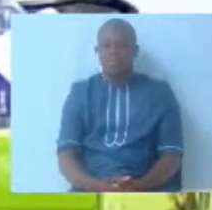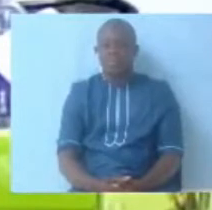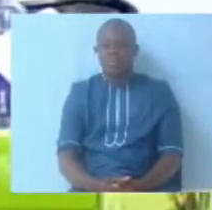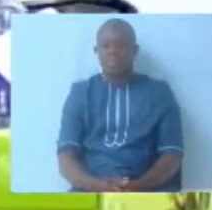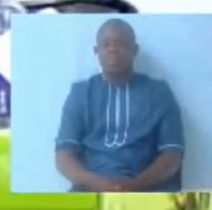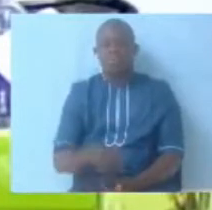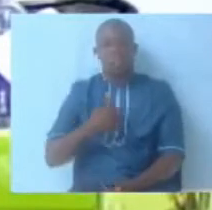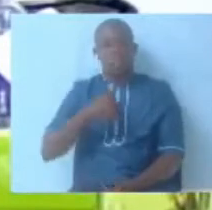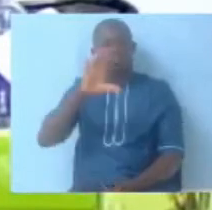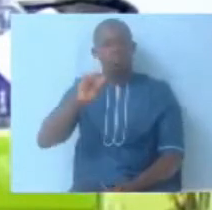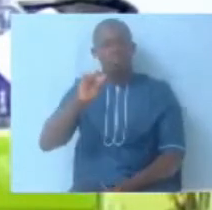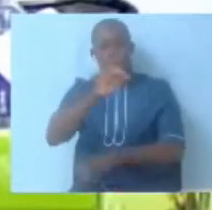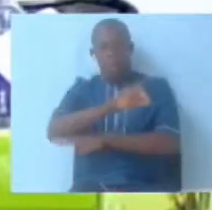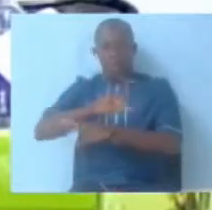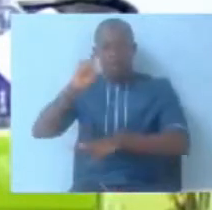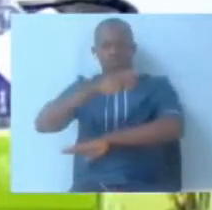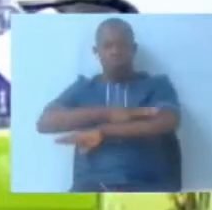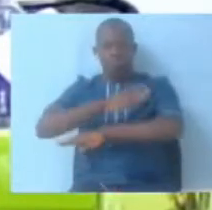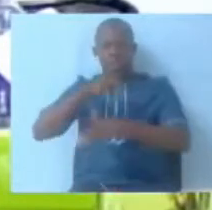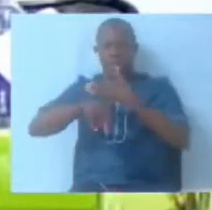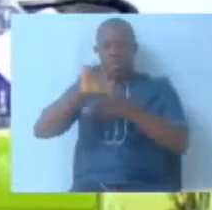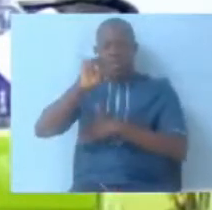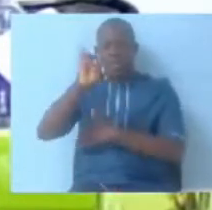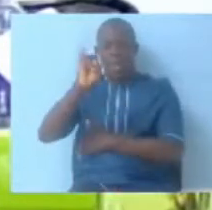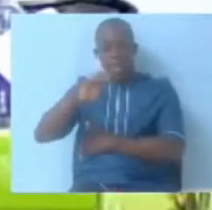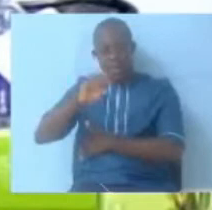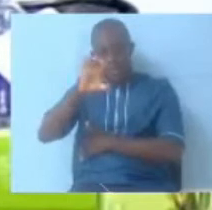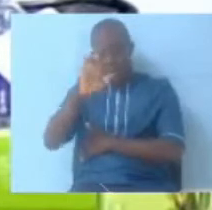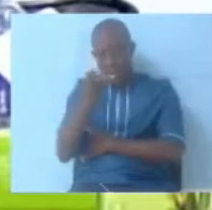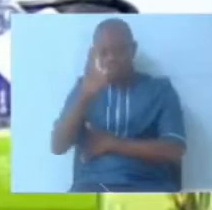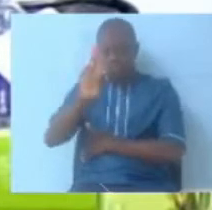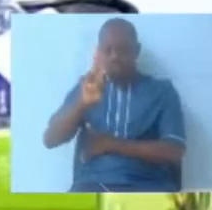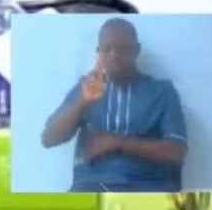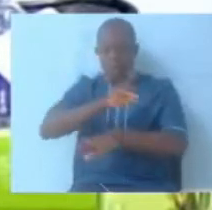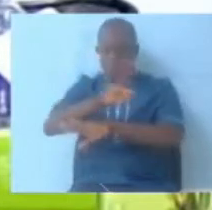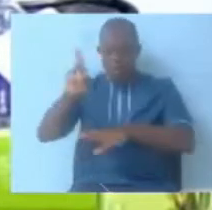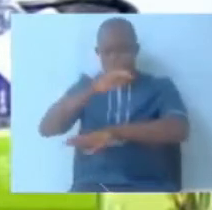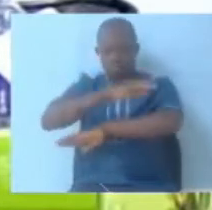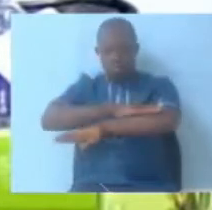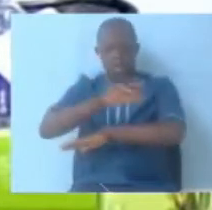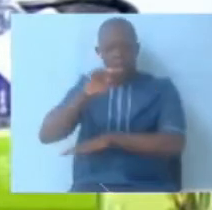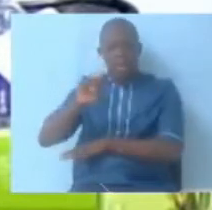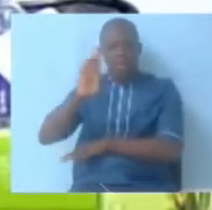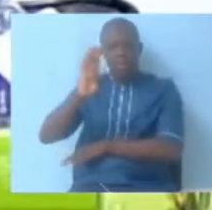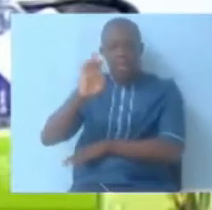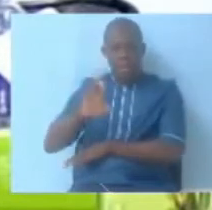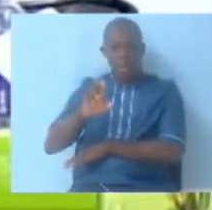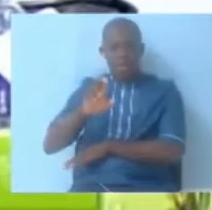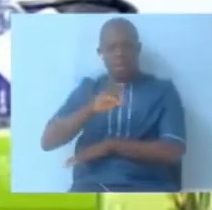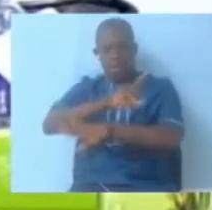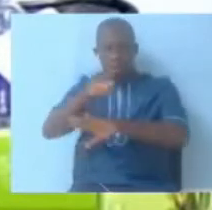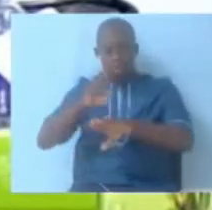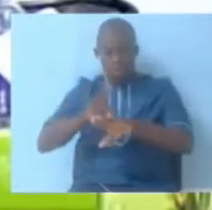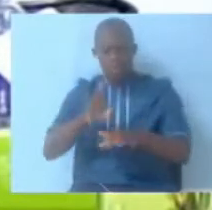Sinchu Njabo primary school. Nana primary karamu ke Sinchu Njabo primary karamu ngoleto. In the North Bank region. Wekere wan tundo le